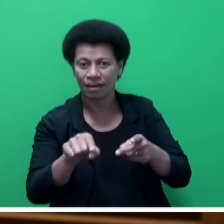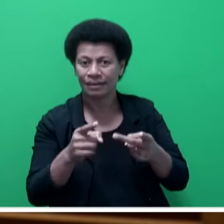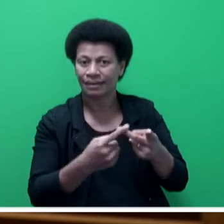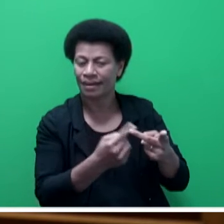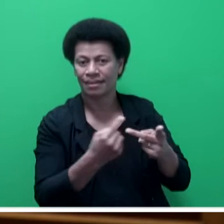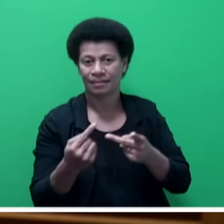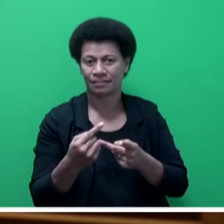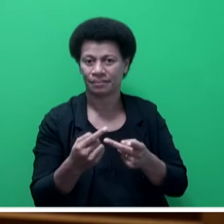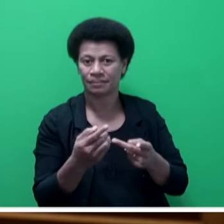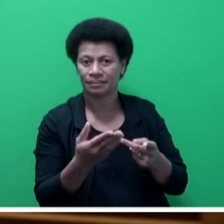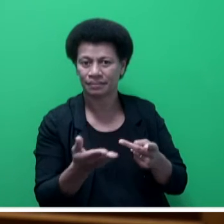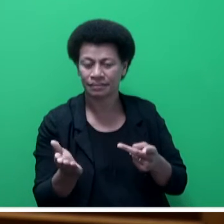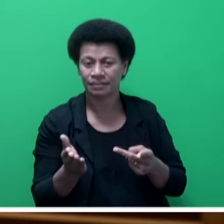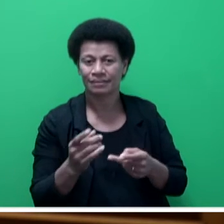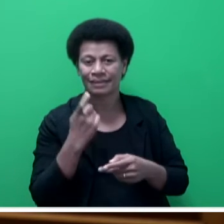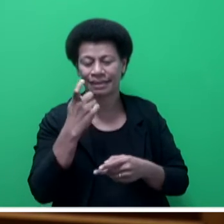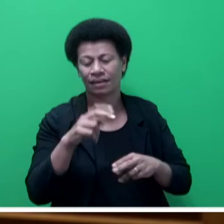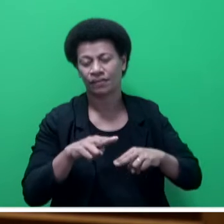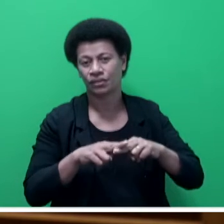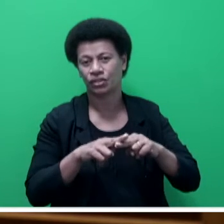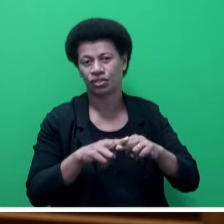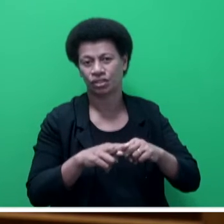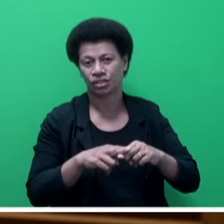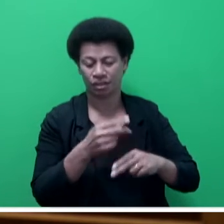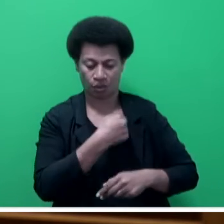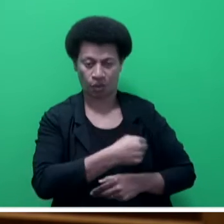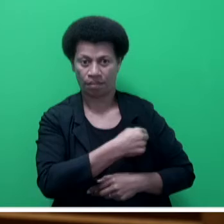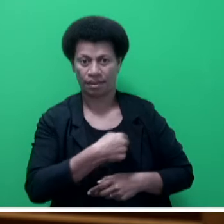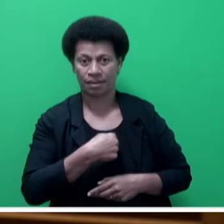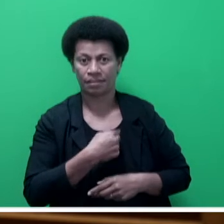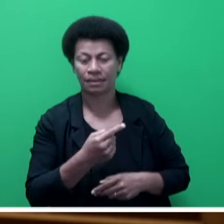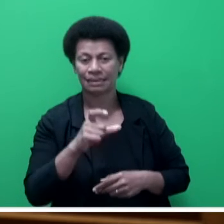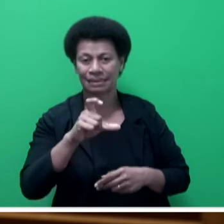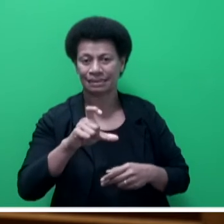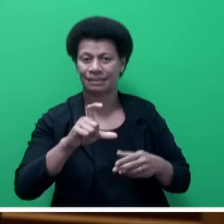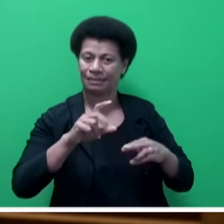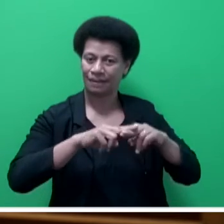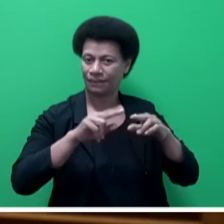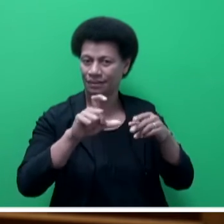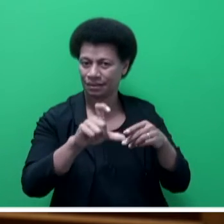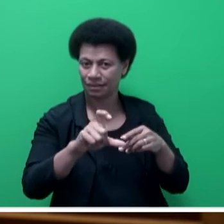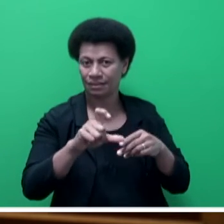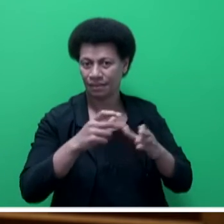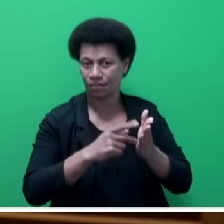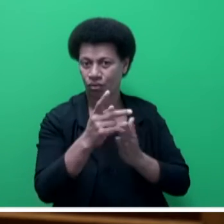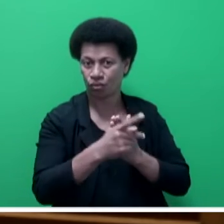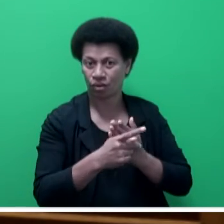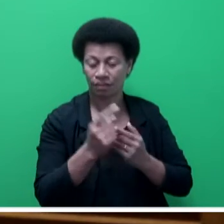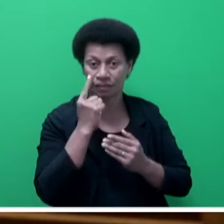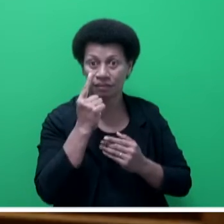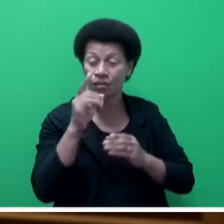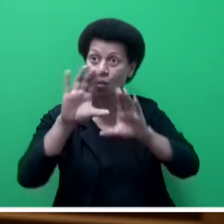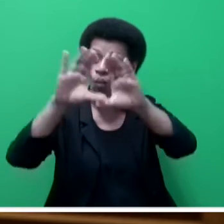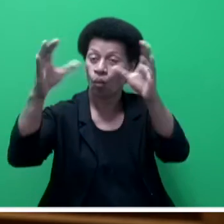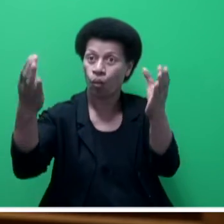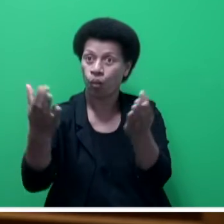The other part of it also is the Care Fiji commitment, sir, with Fiji's Care CFC program. We actually received global recognition by the World